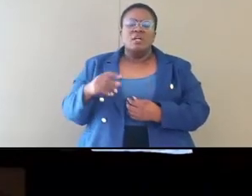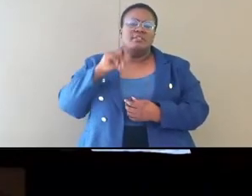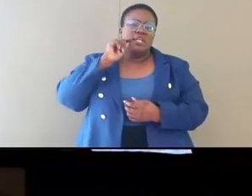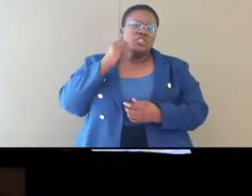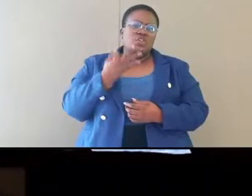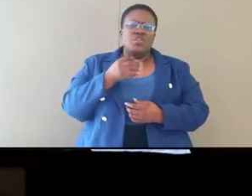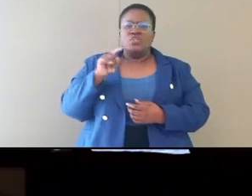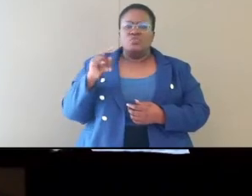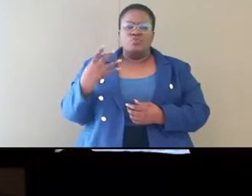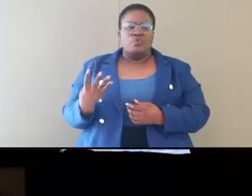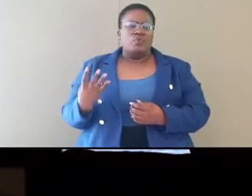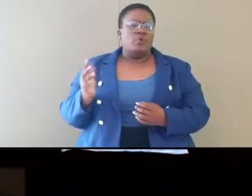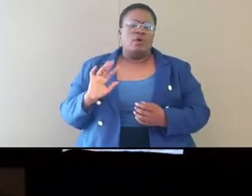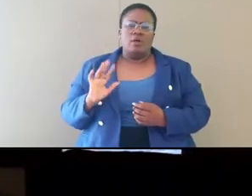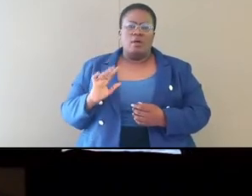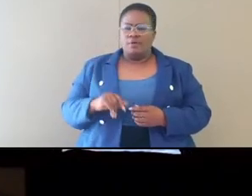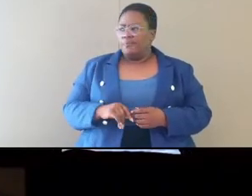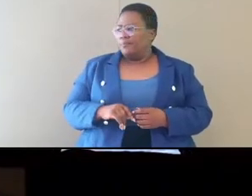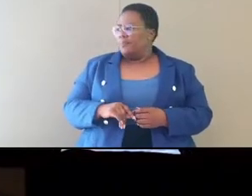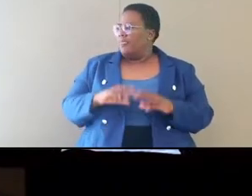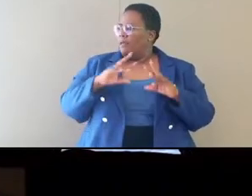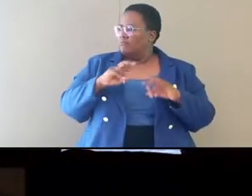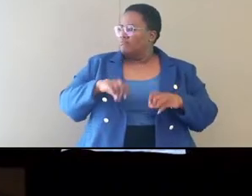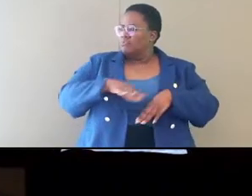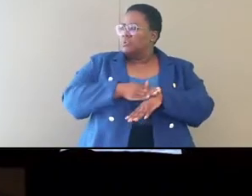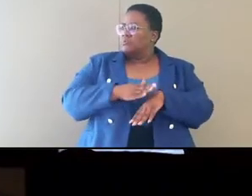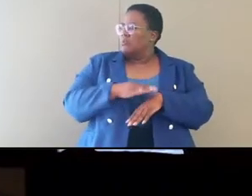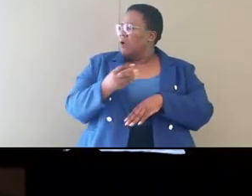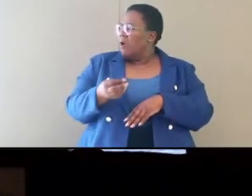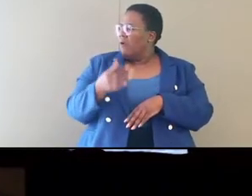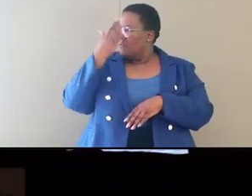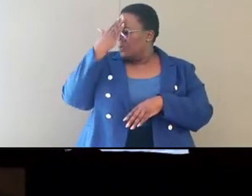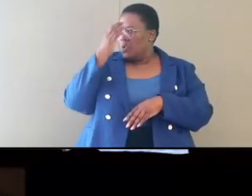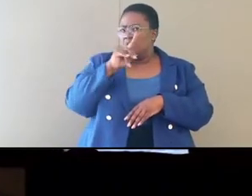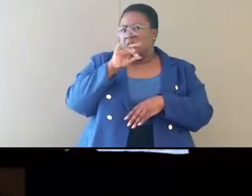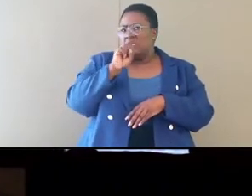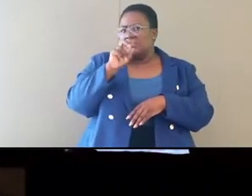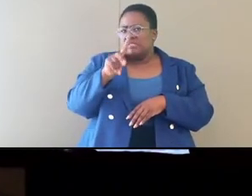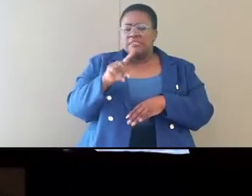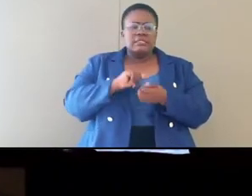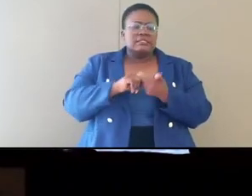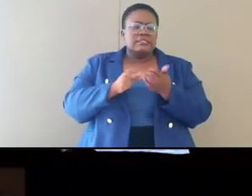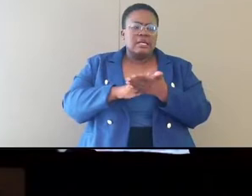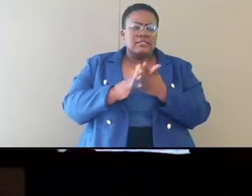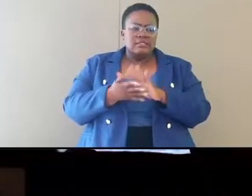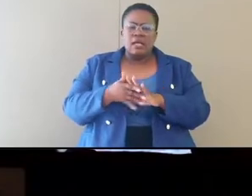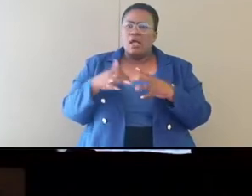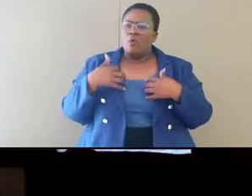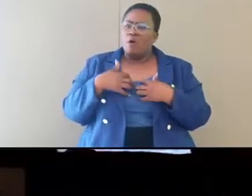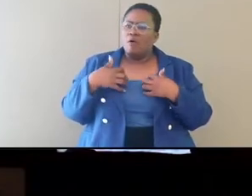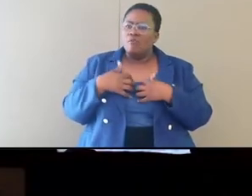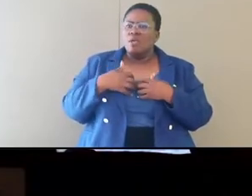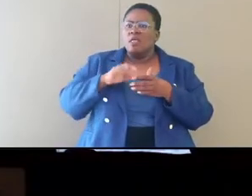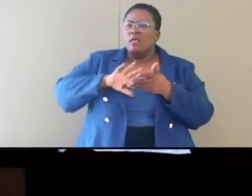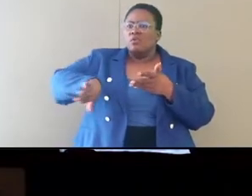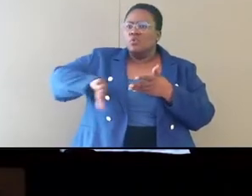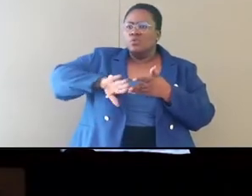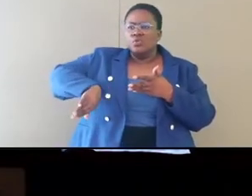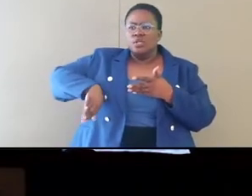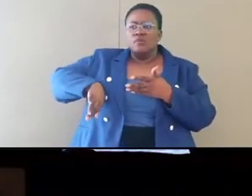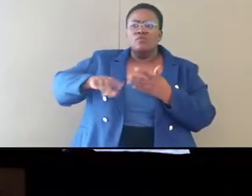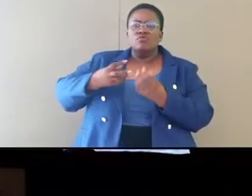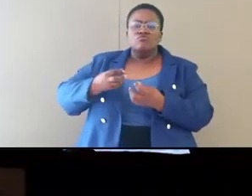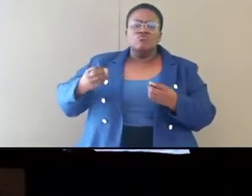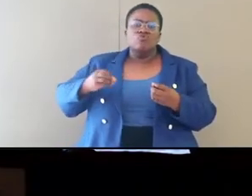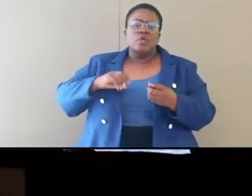So there have been many studies, and we know that DSD and SASA have been worried about that exclusion, that high exclusion of under ones for years.